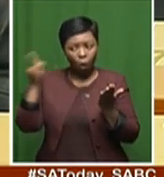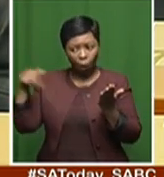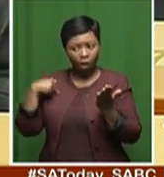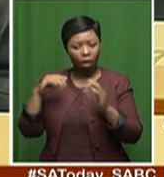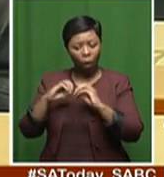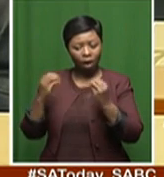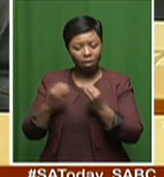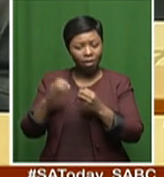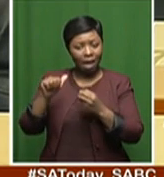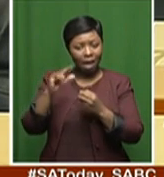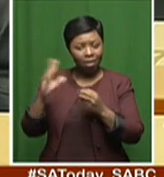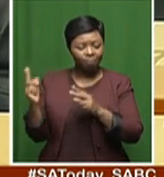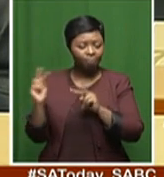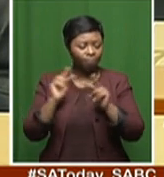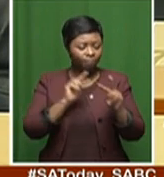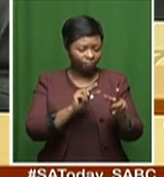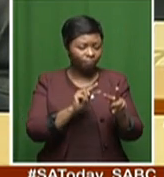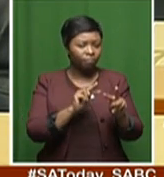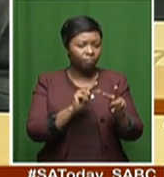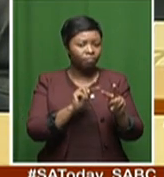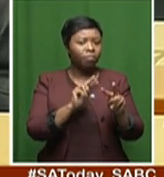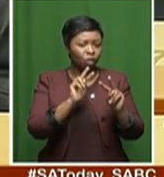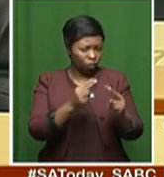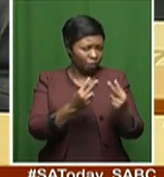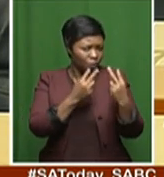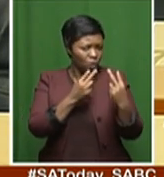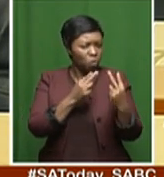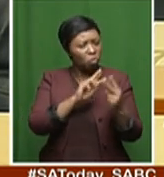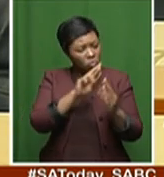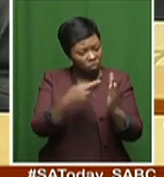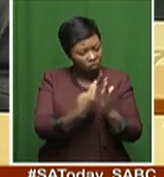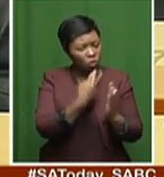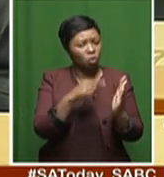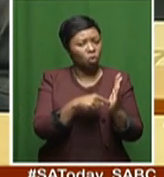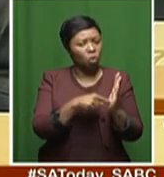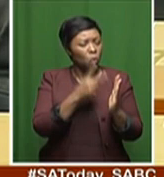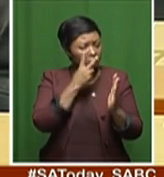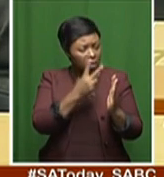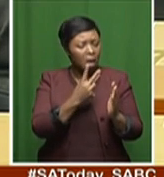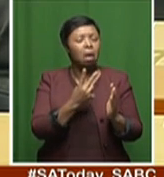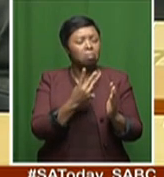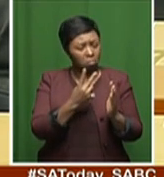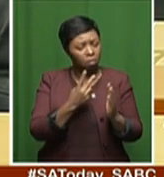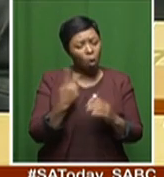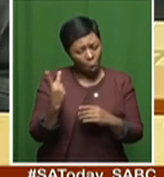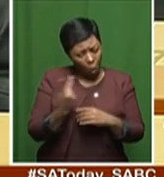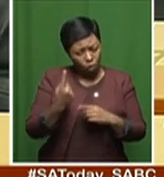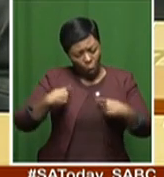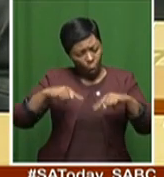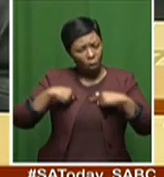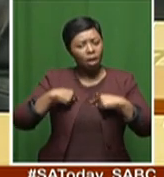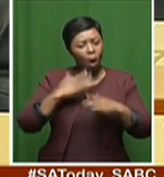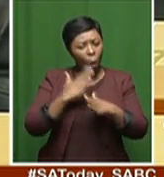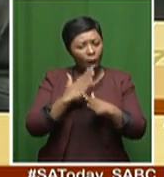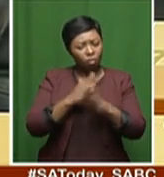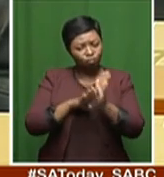how best we too can improve the way that we function. For instance, we